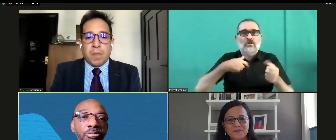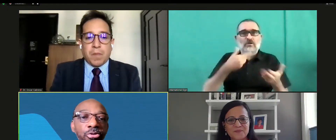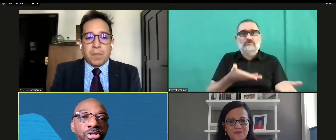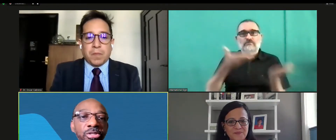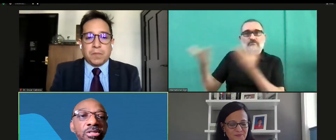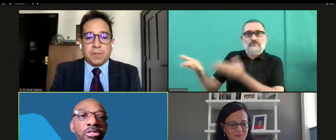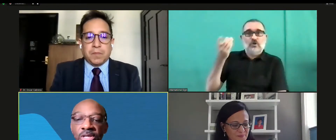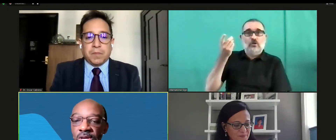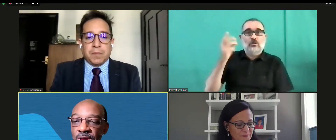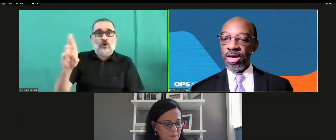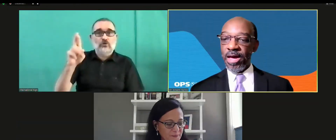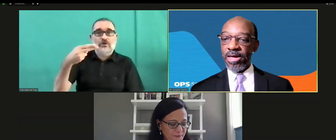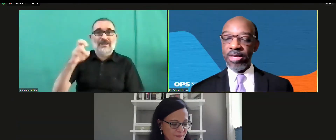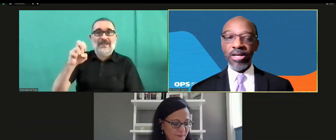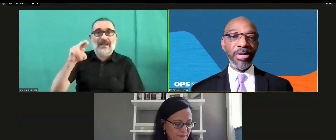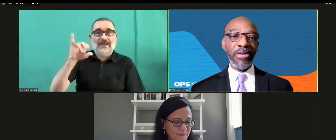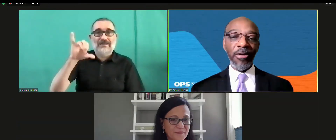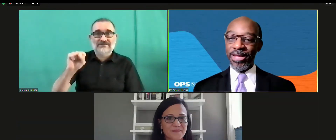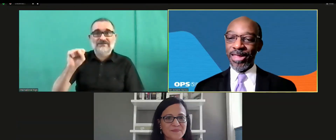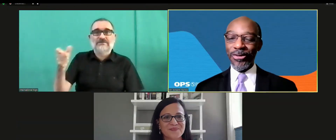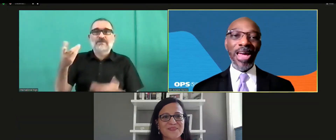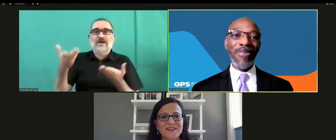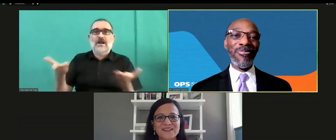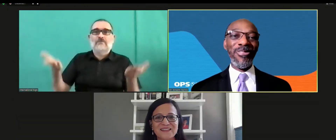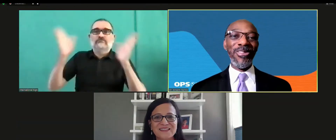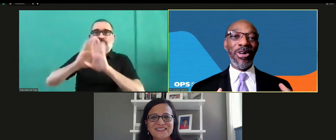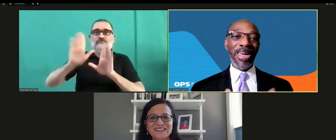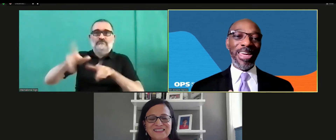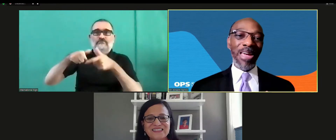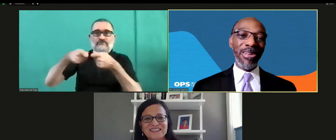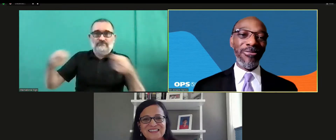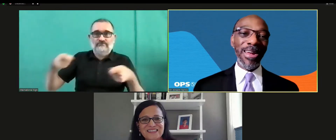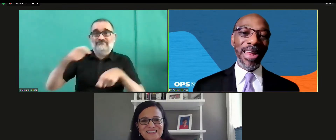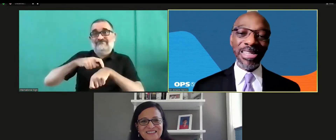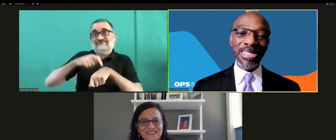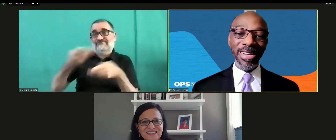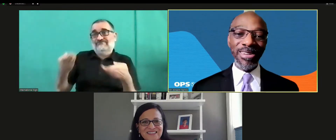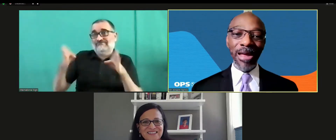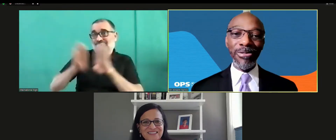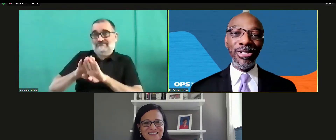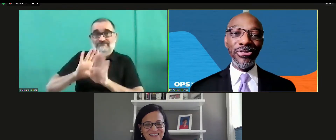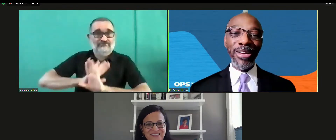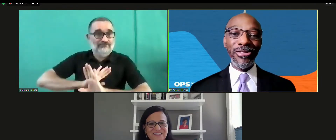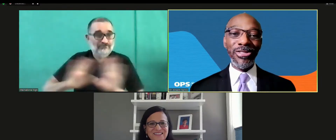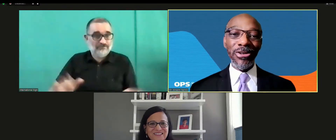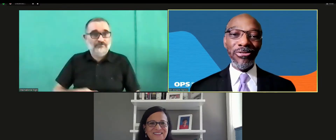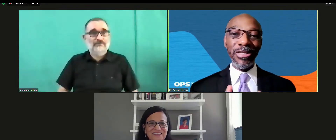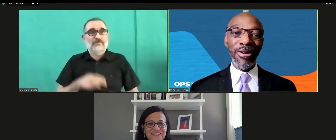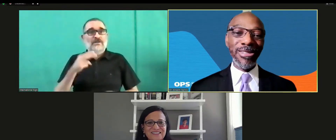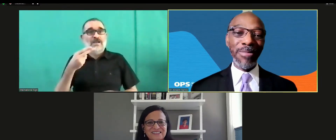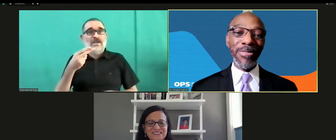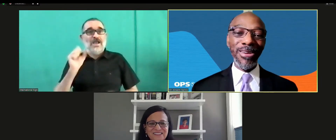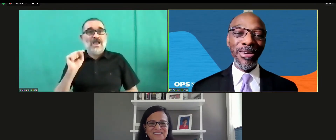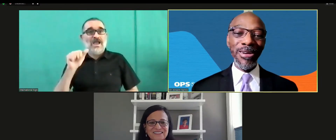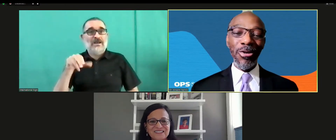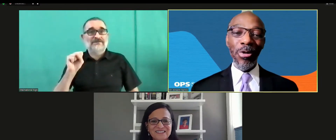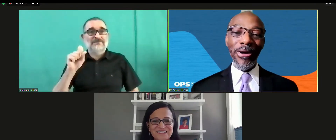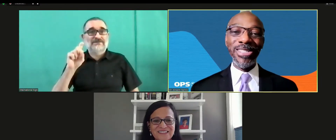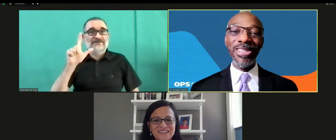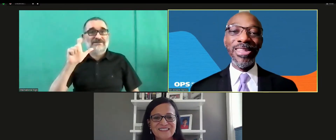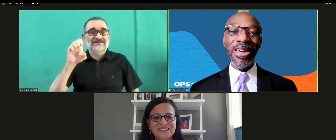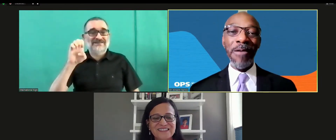rich contributions. I think it's a bit of a pity that our time came to the very last minute, and I'm still trying to start to respond to some of